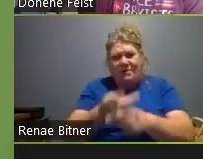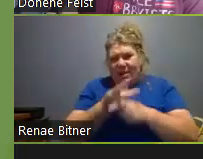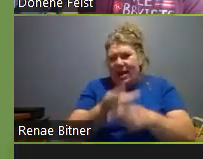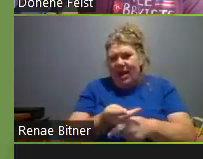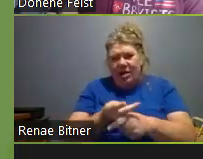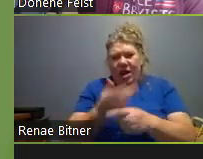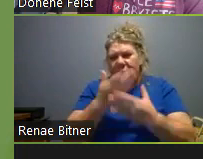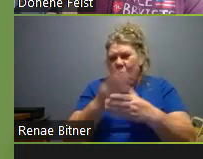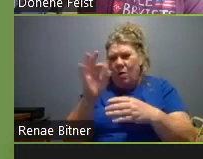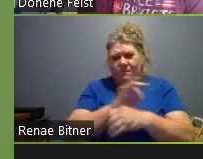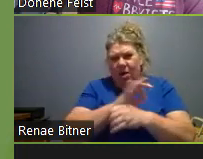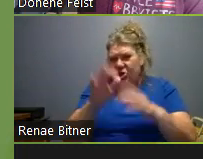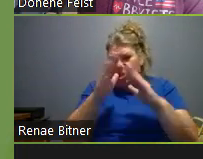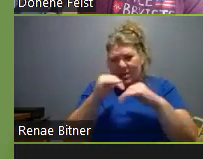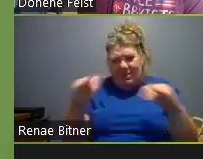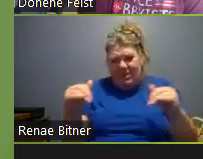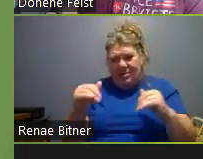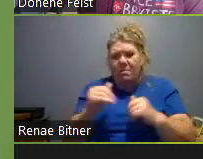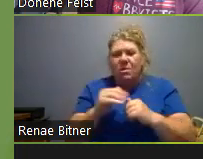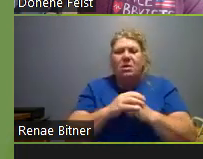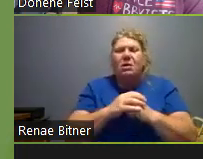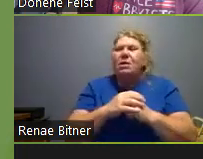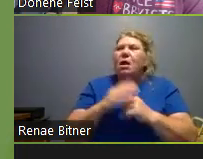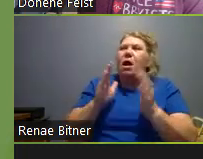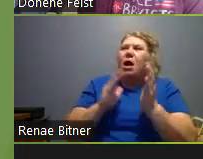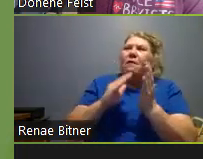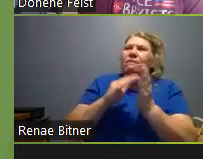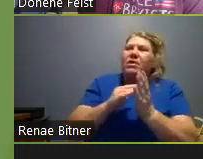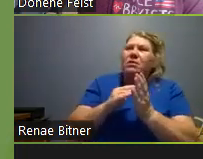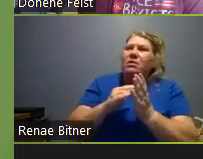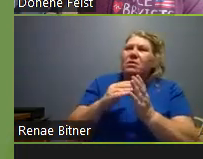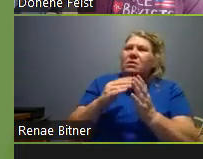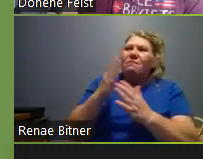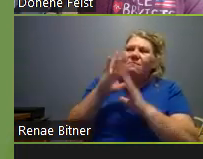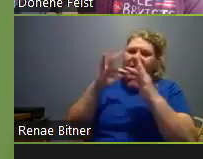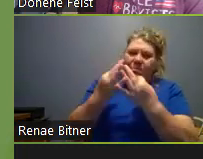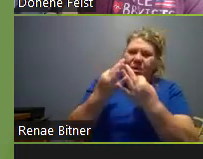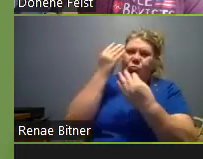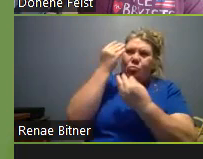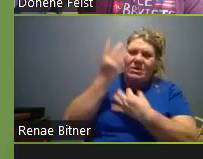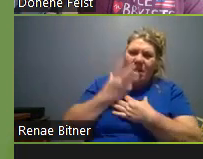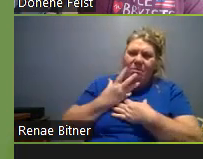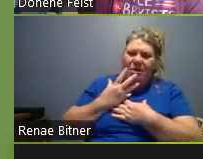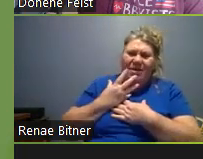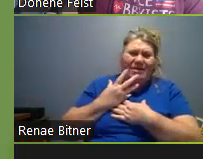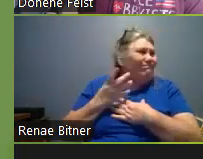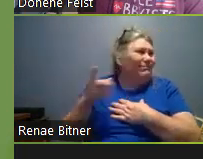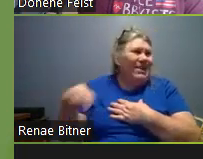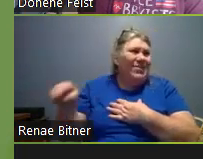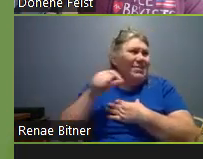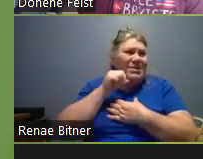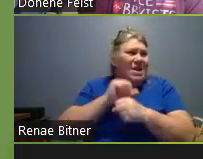well-functioning system. And you know, many times I will hear from families that this just isn't working for me.